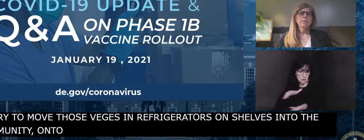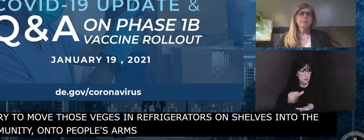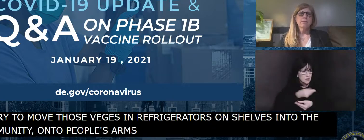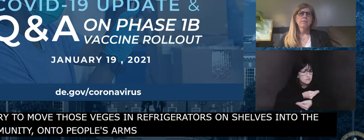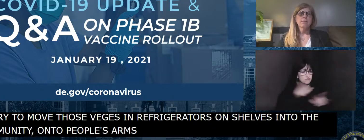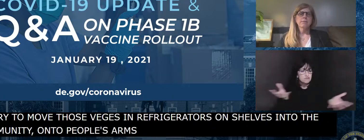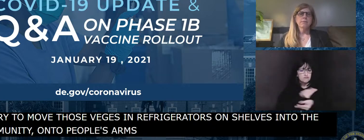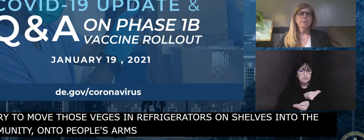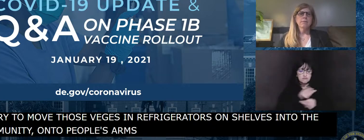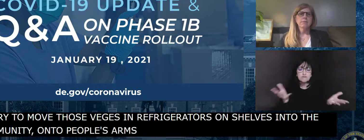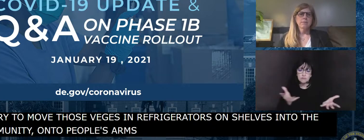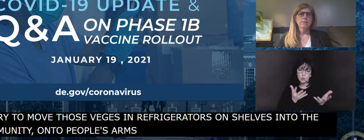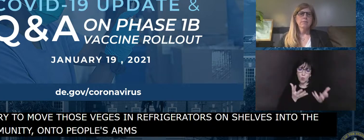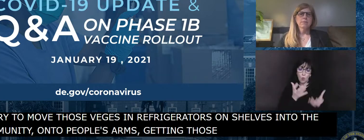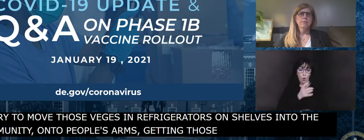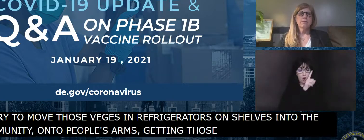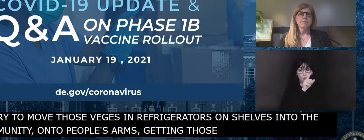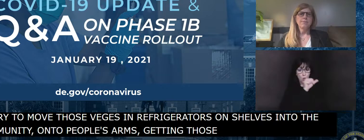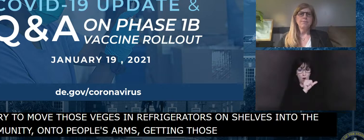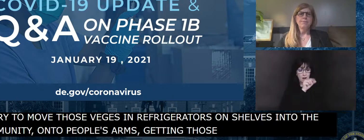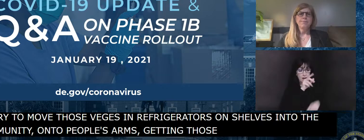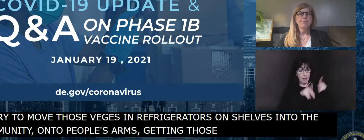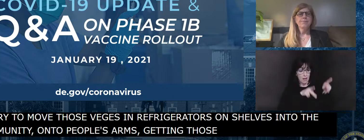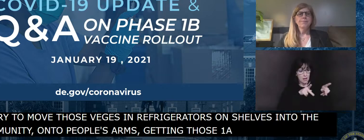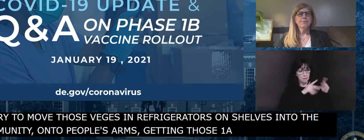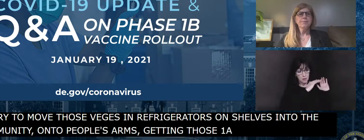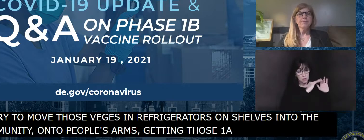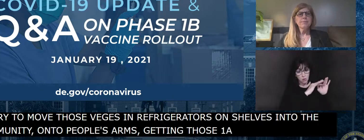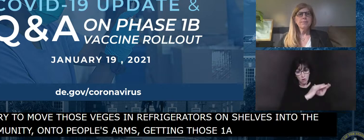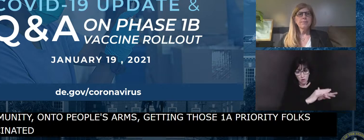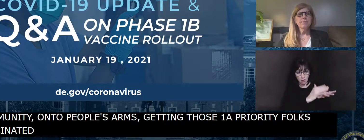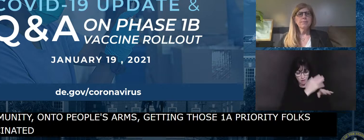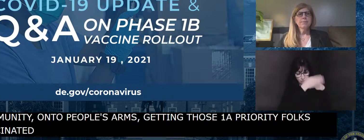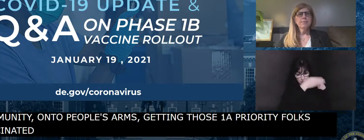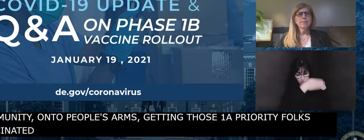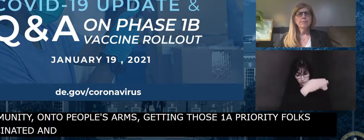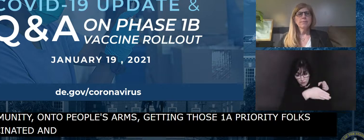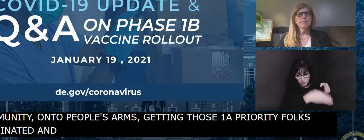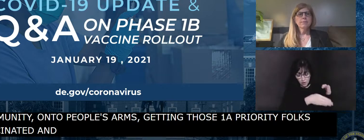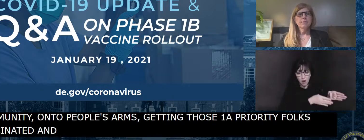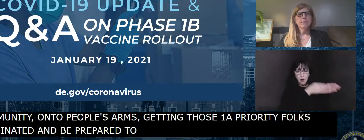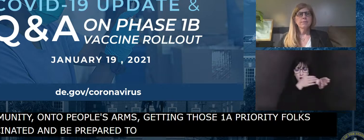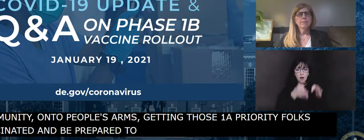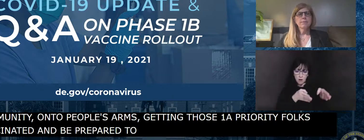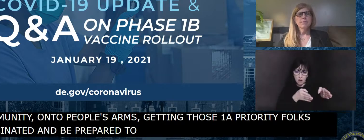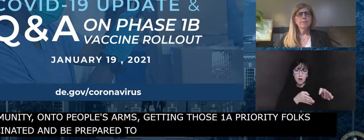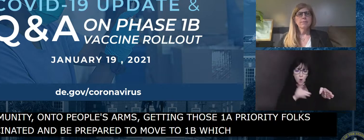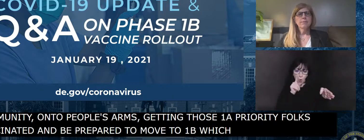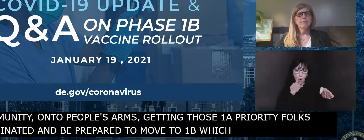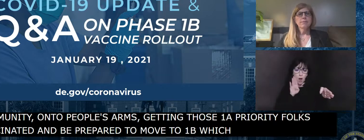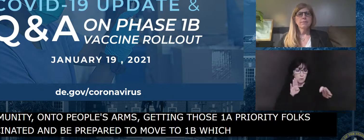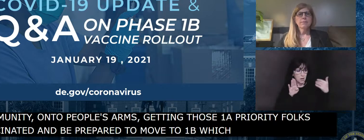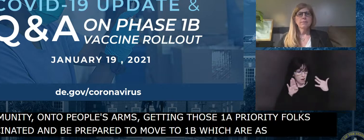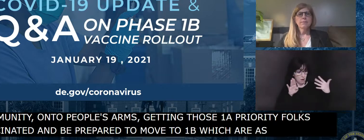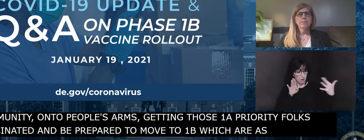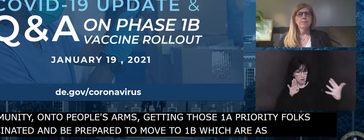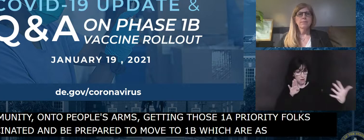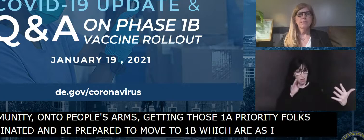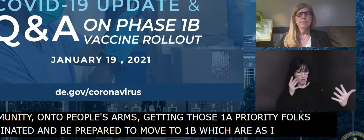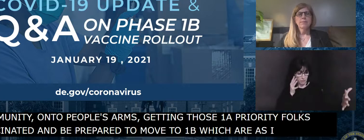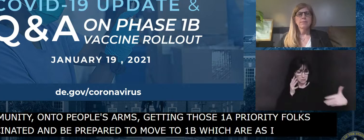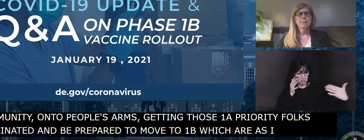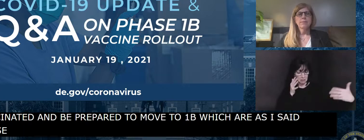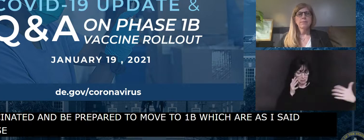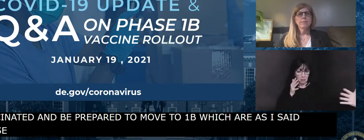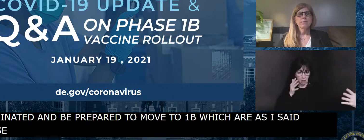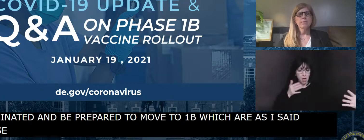folks vaccinated, and be prepared to move to 1B, which are, as I said, those over 65